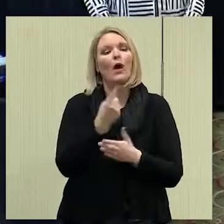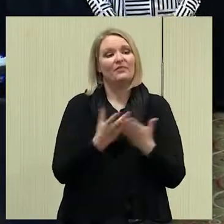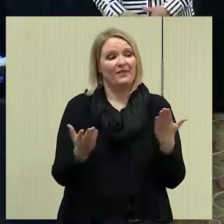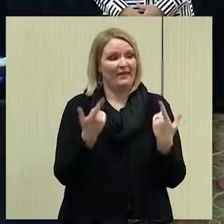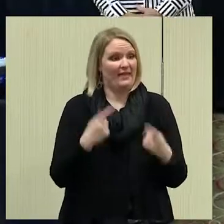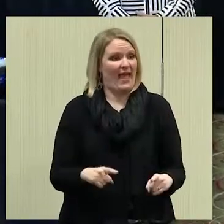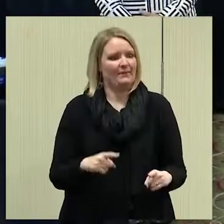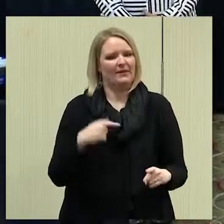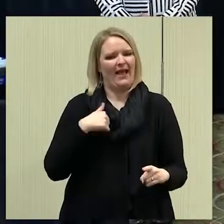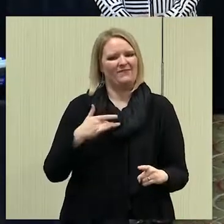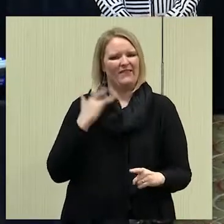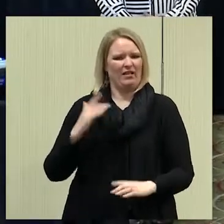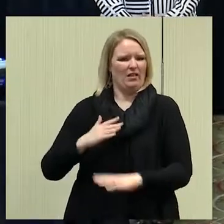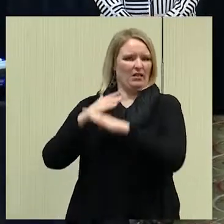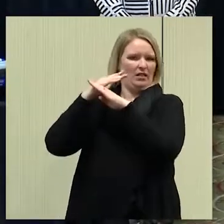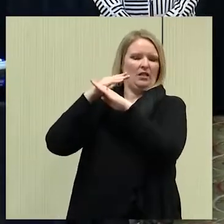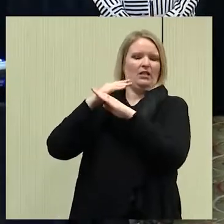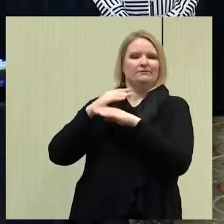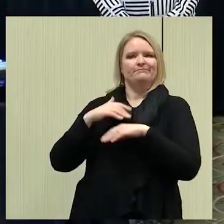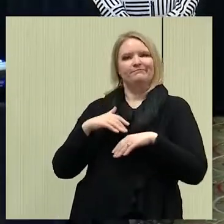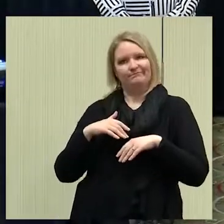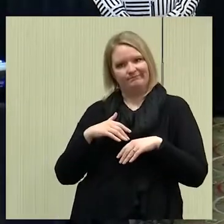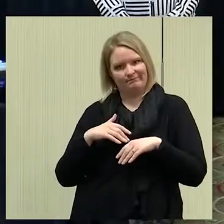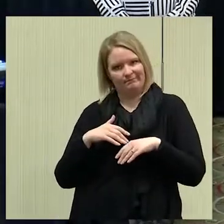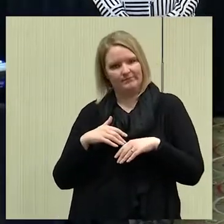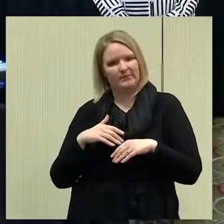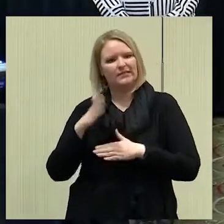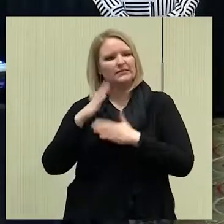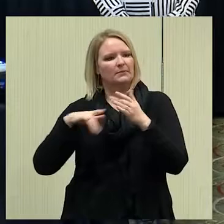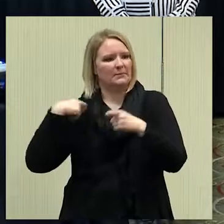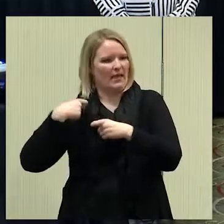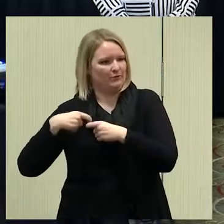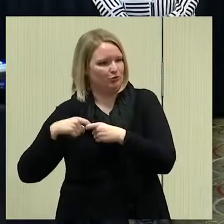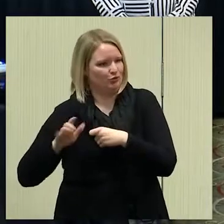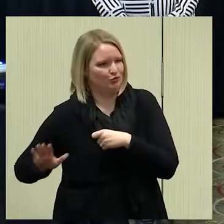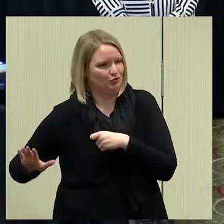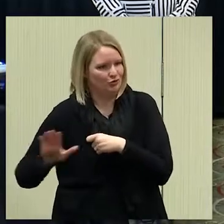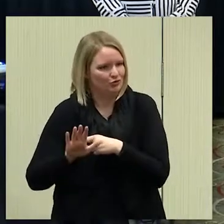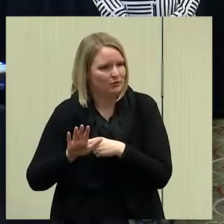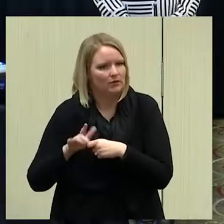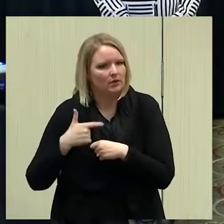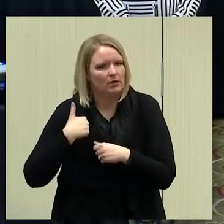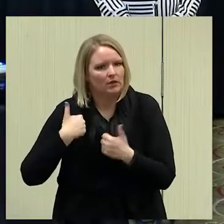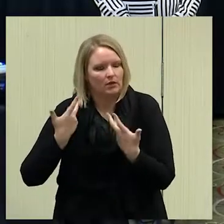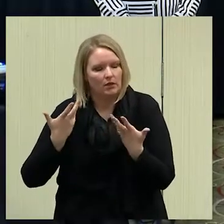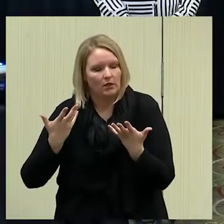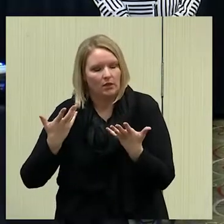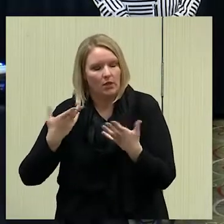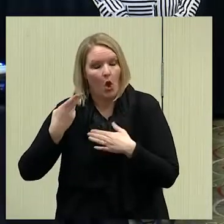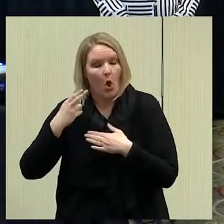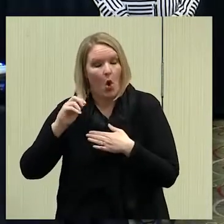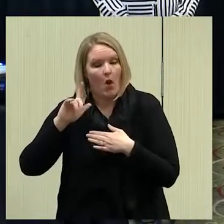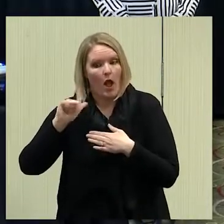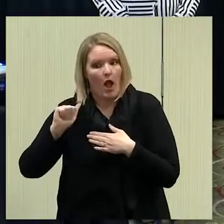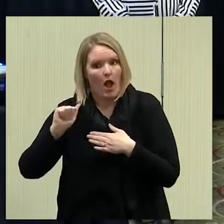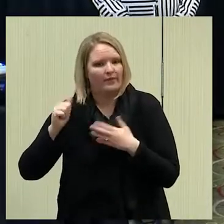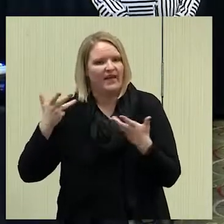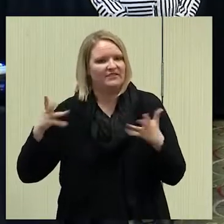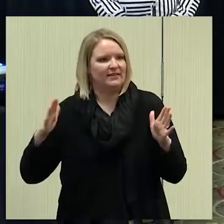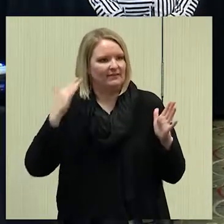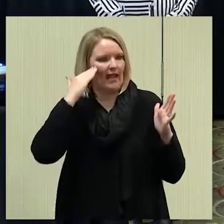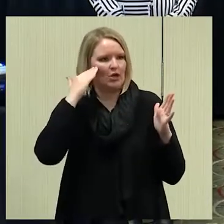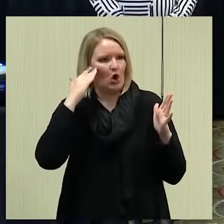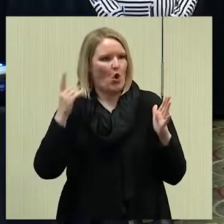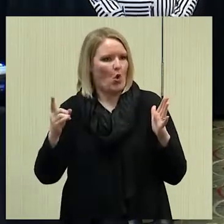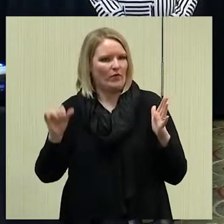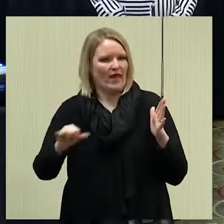does inhibit me with some of my families is I have some Spanish-speaking families, and I don't know anything beyond hola, and that won't get